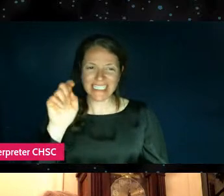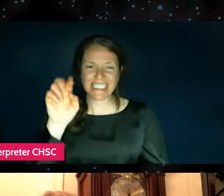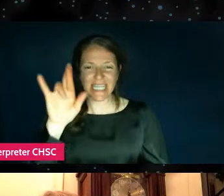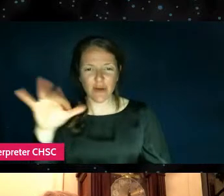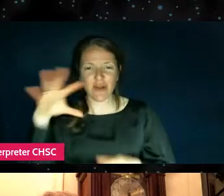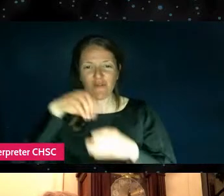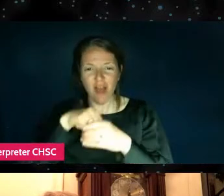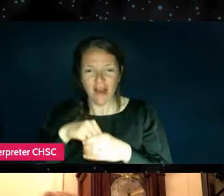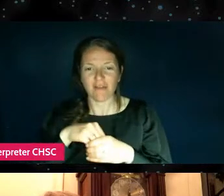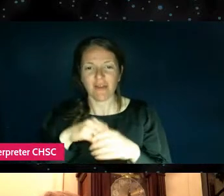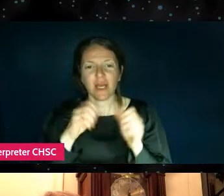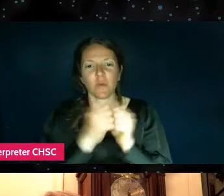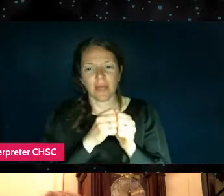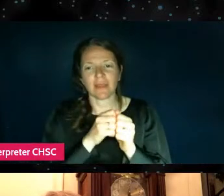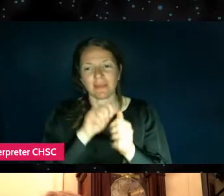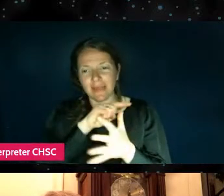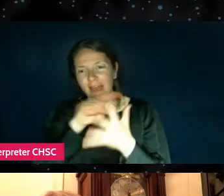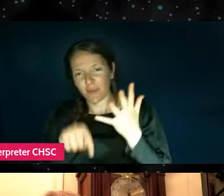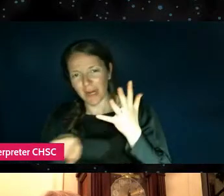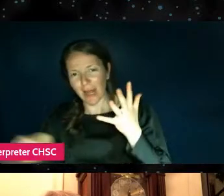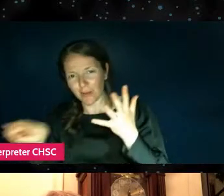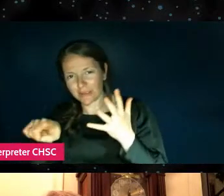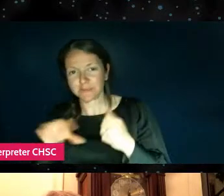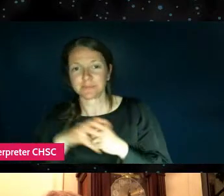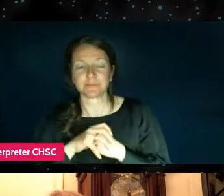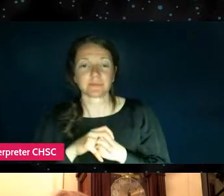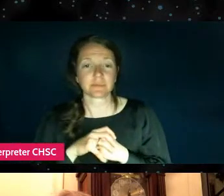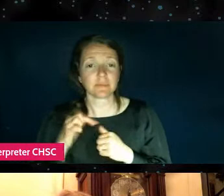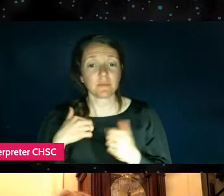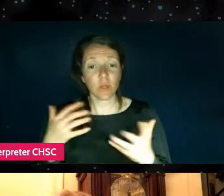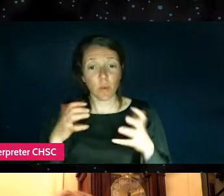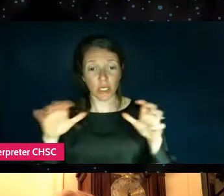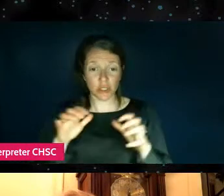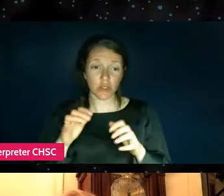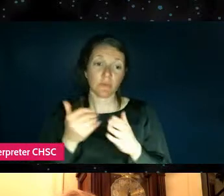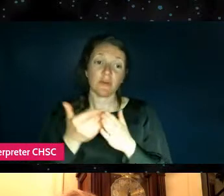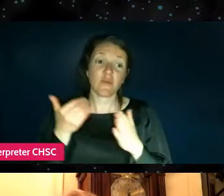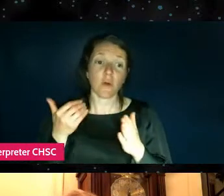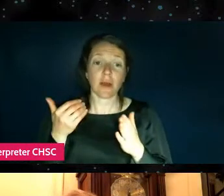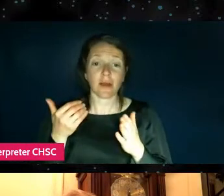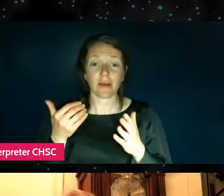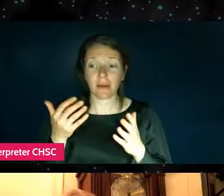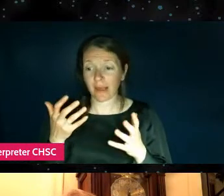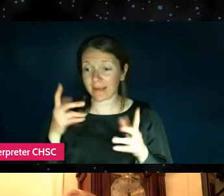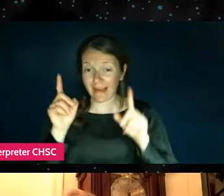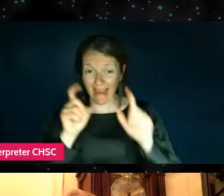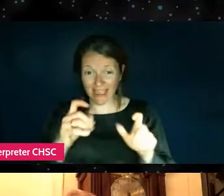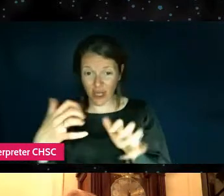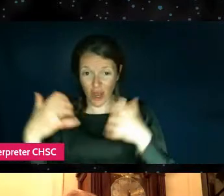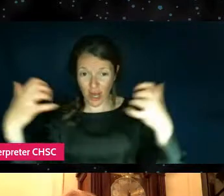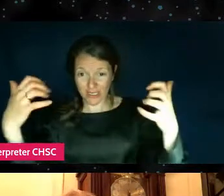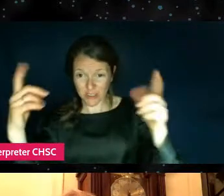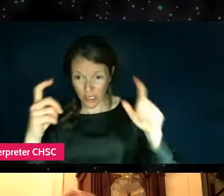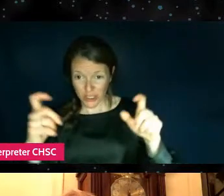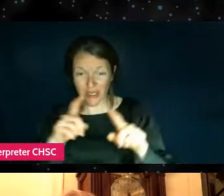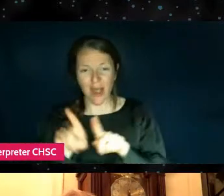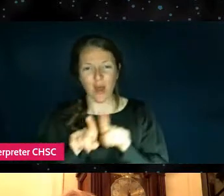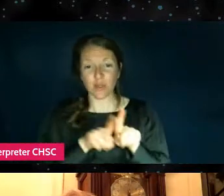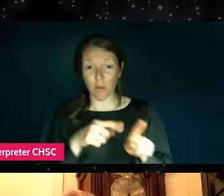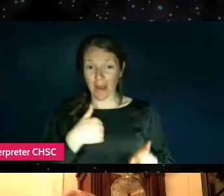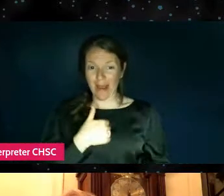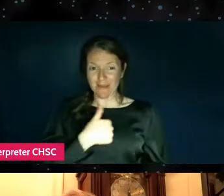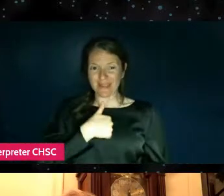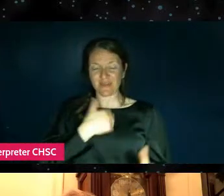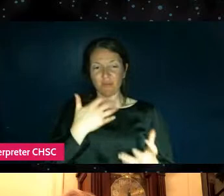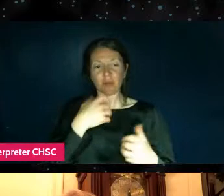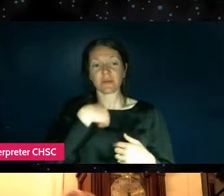addition to everything else. And I wanted to, before I move to some audience questions, I wanted to also say one of the things I really